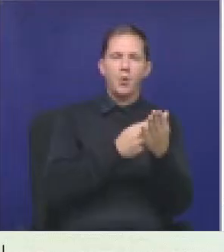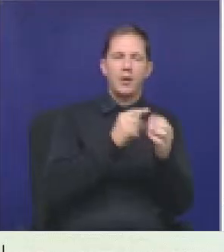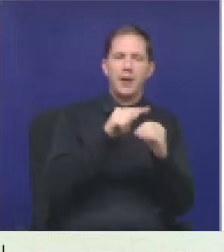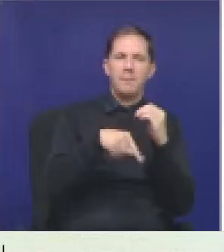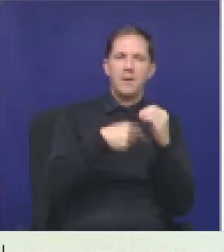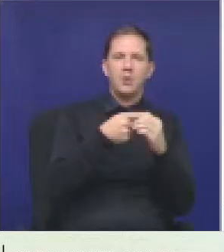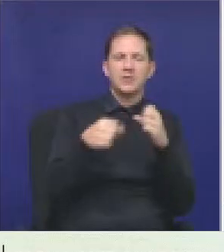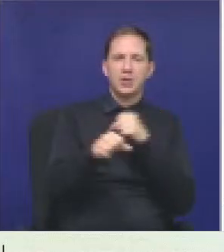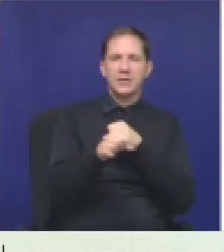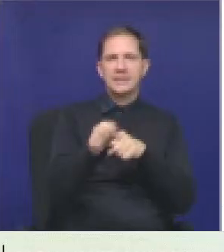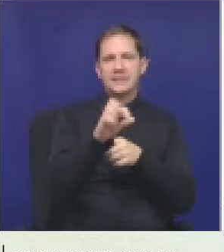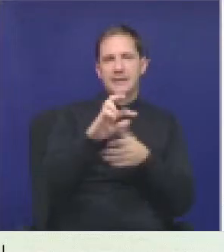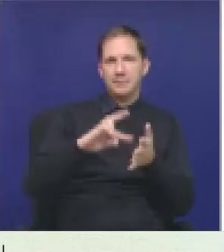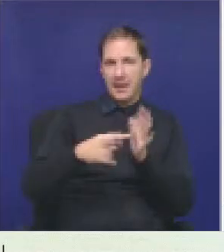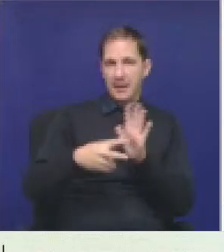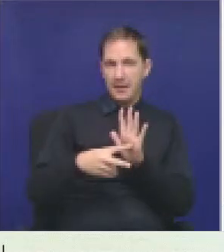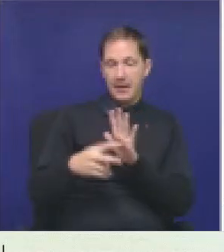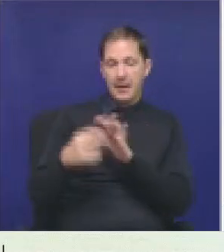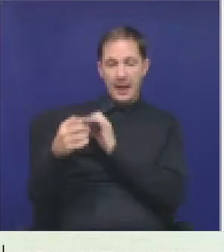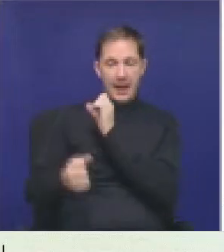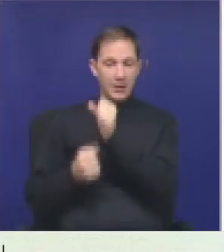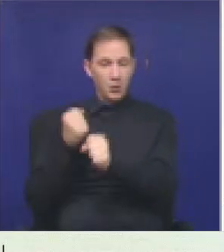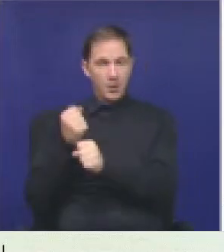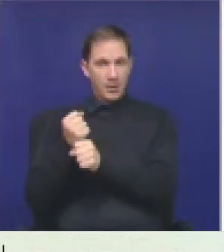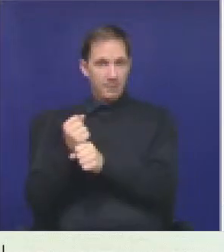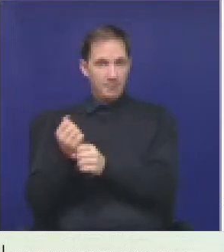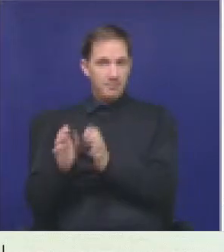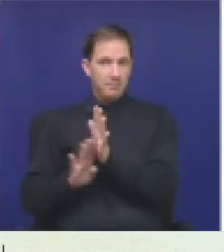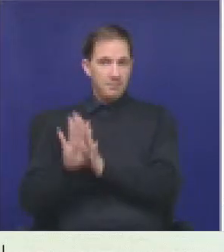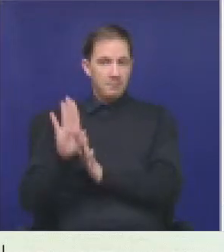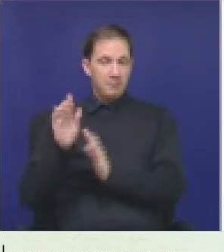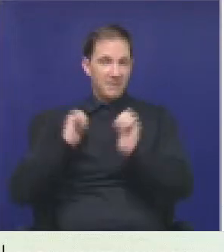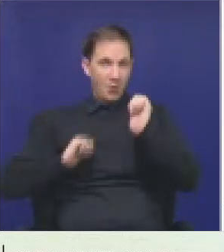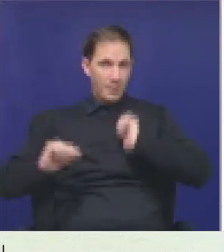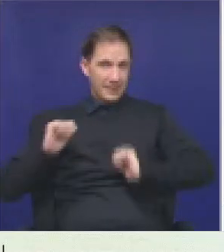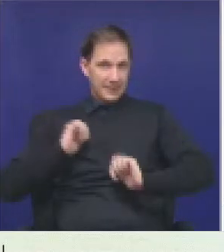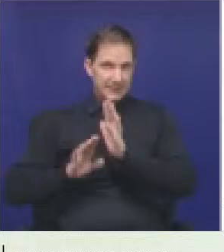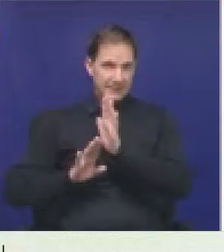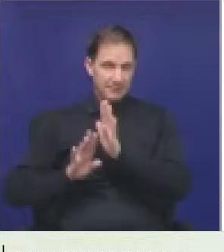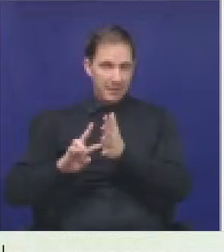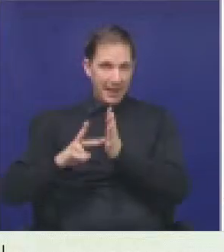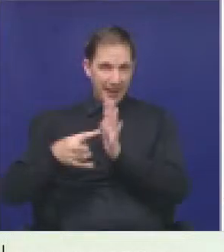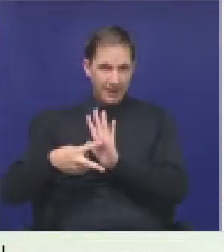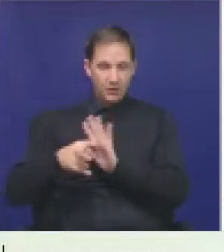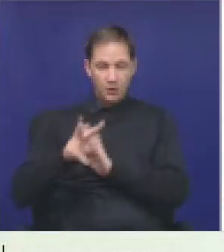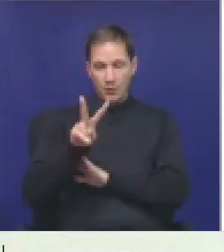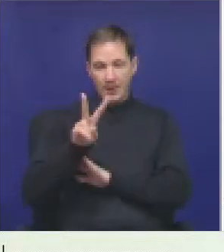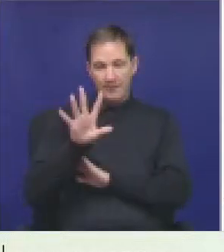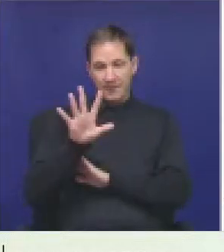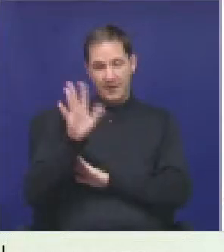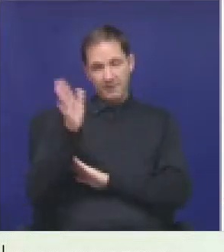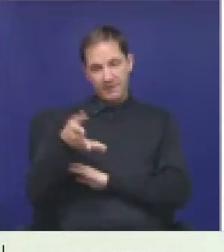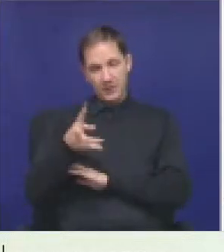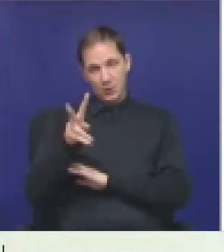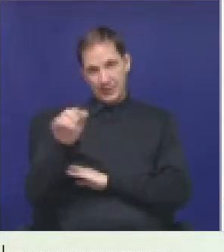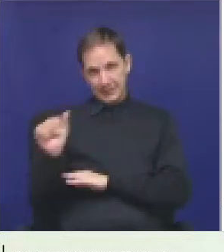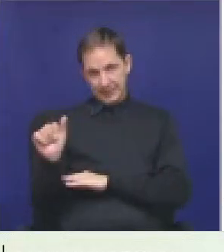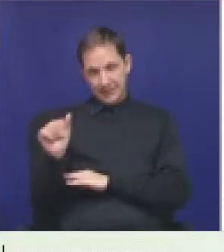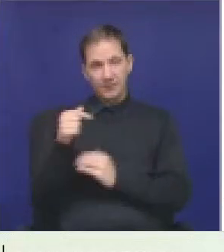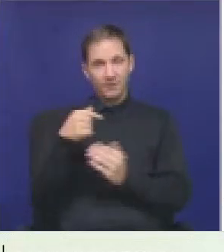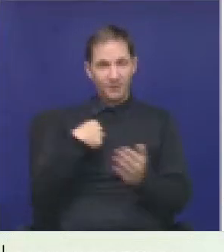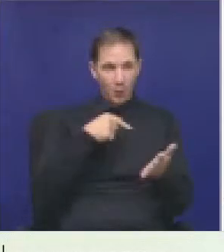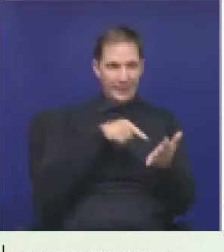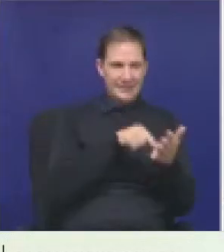the annual performance plan for 2025-2026, and the budget allocation for Vote